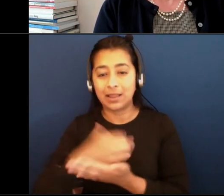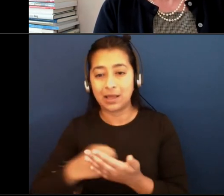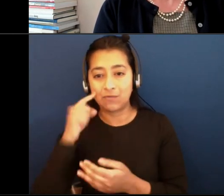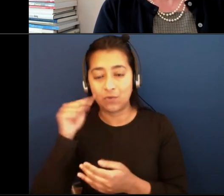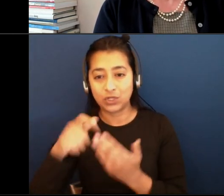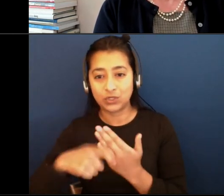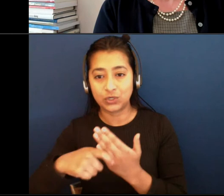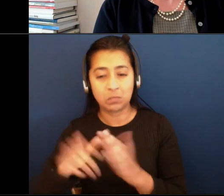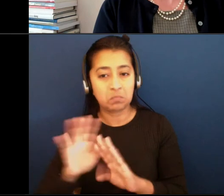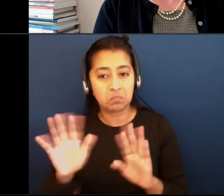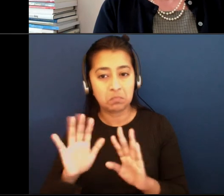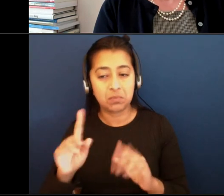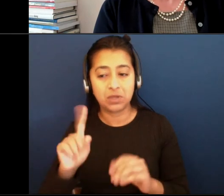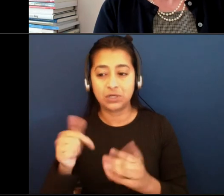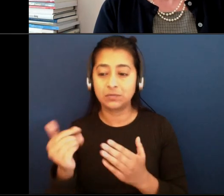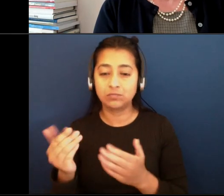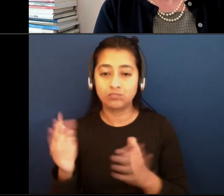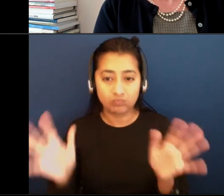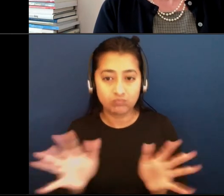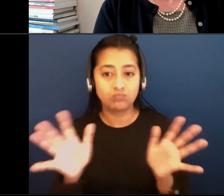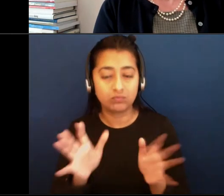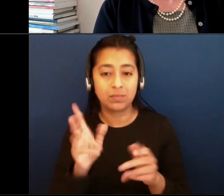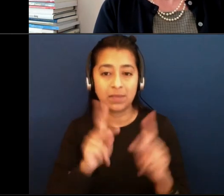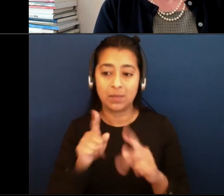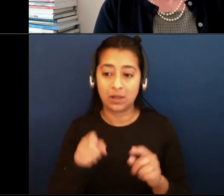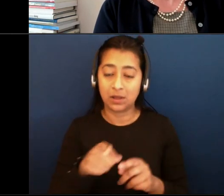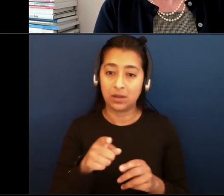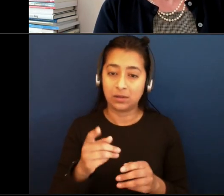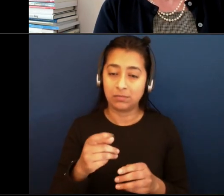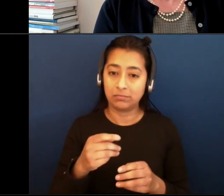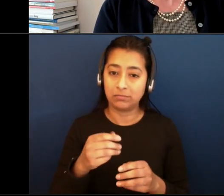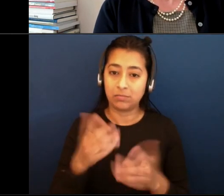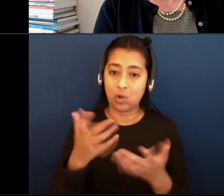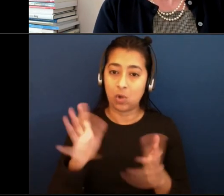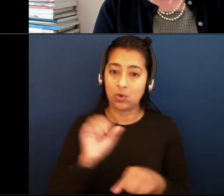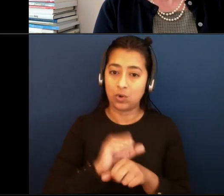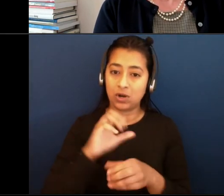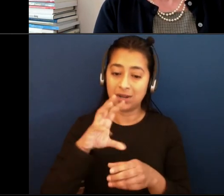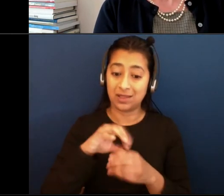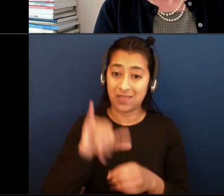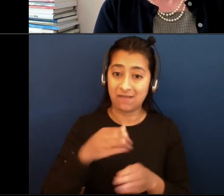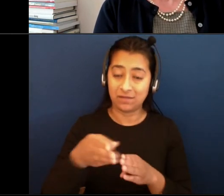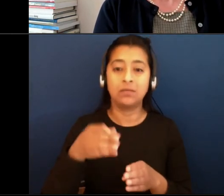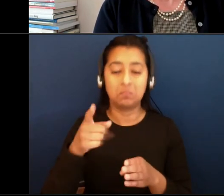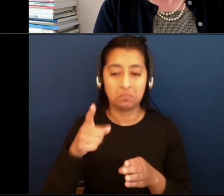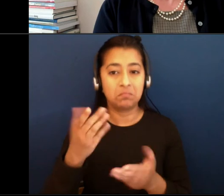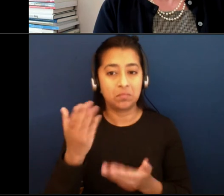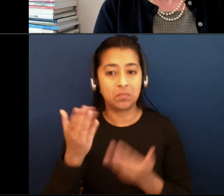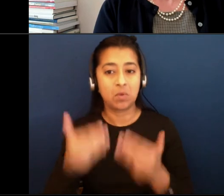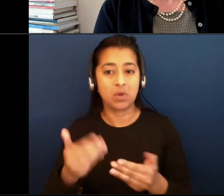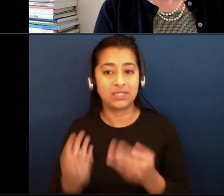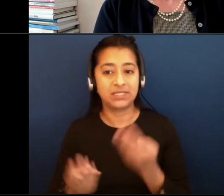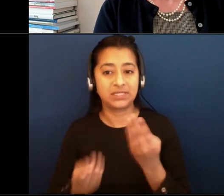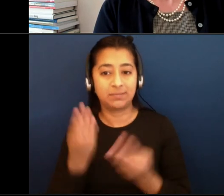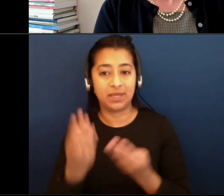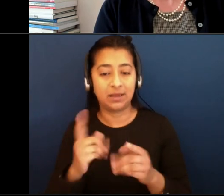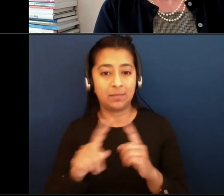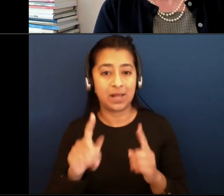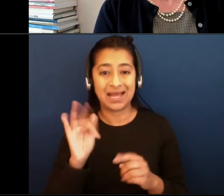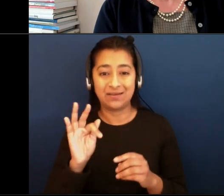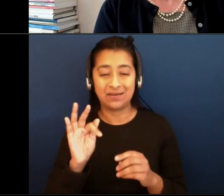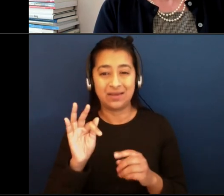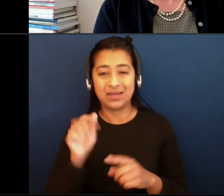specifically encouraged people working in that domain to submit, and we got a whole bunch of submissions to deal in that. But there wasn't a special issue of the journal.